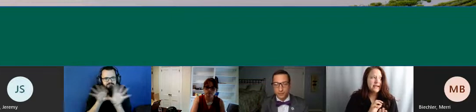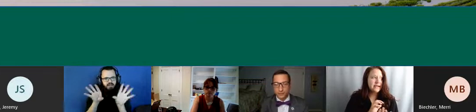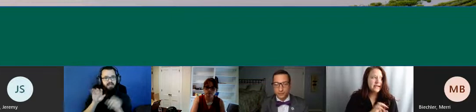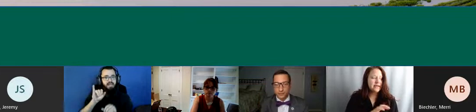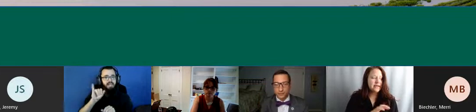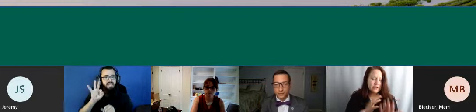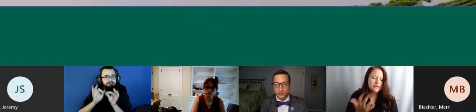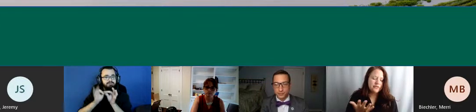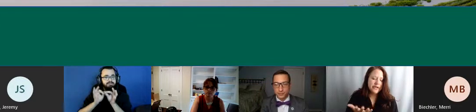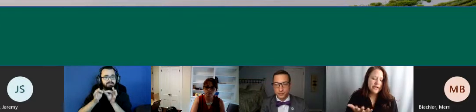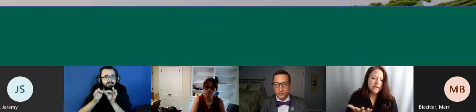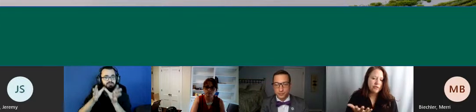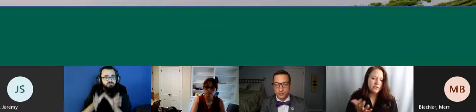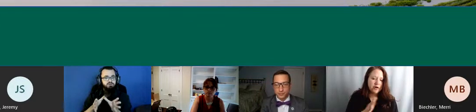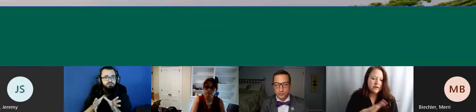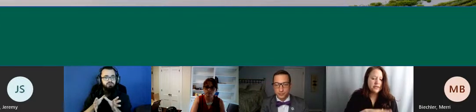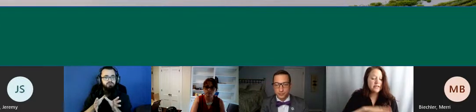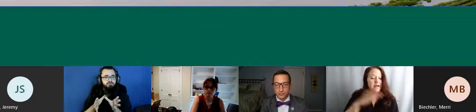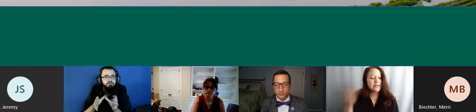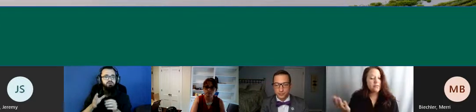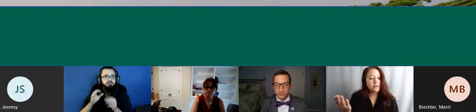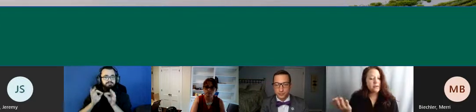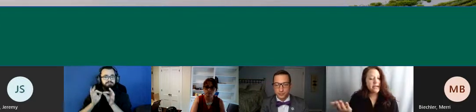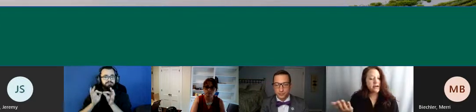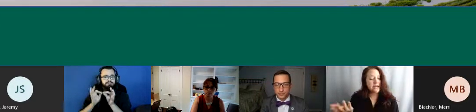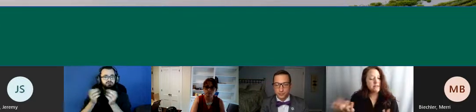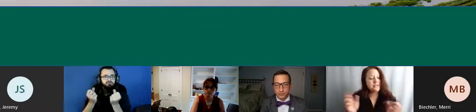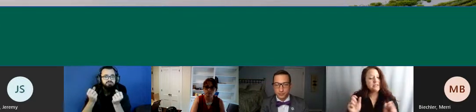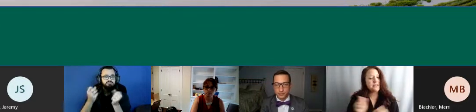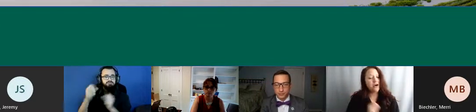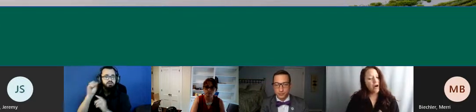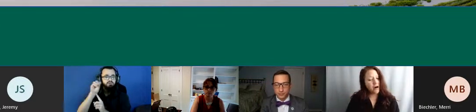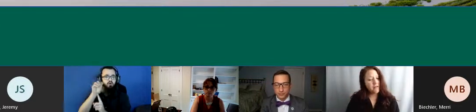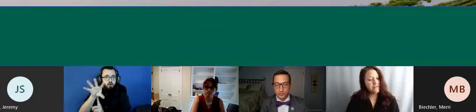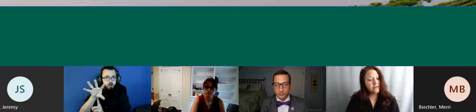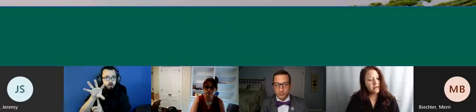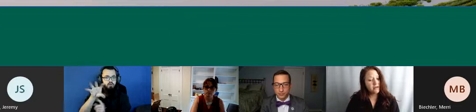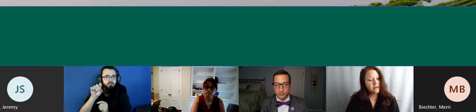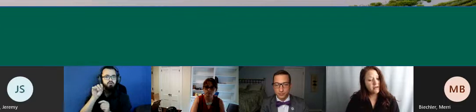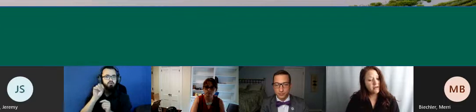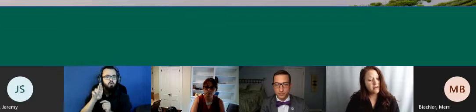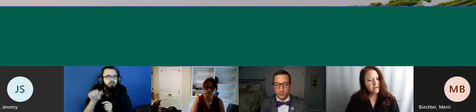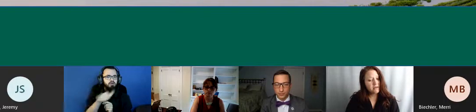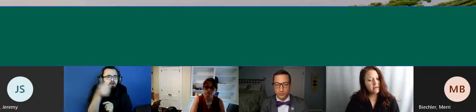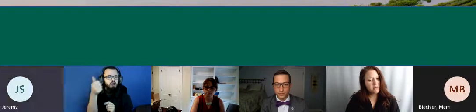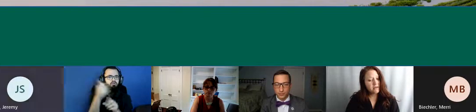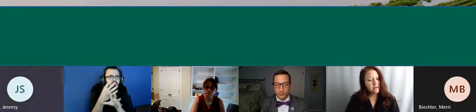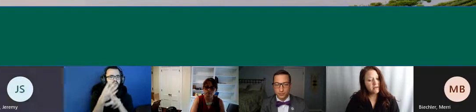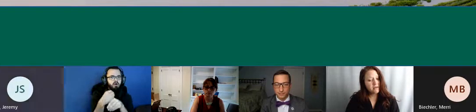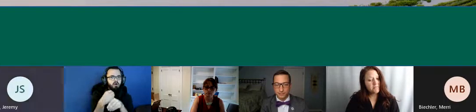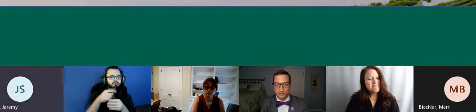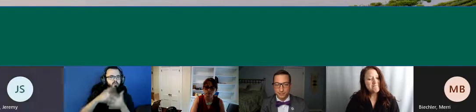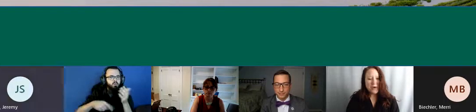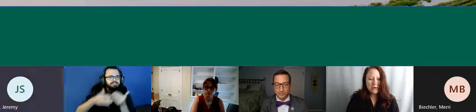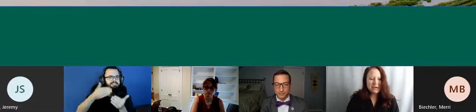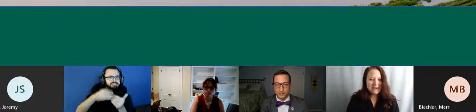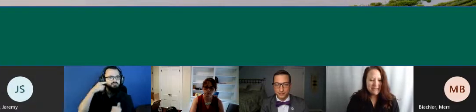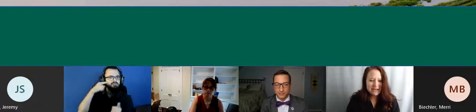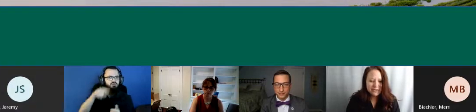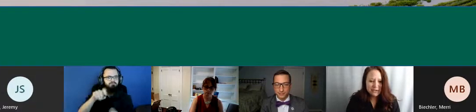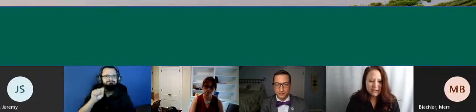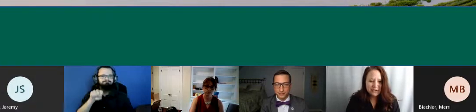is signing their camera will be on? The other one, would you like our cameras to be off? Yep, that would be great.